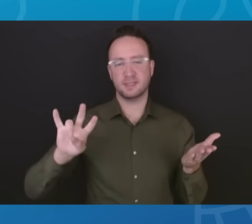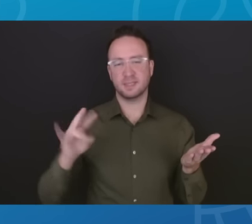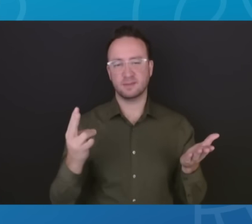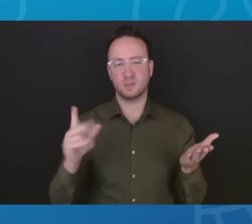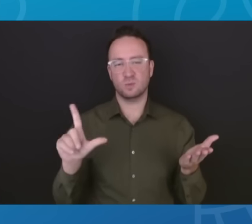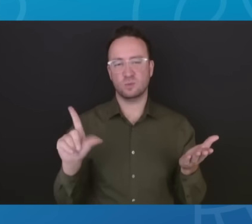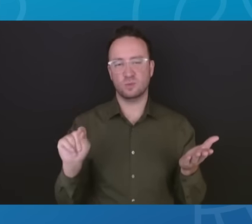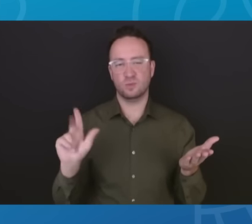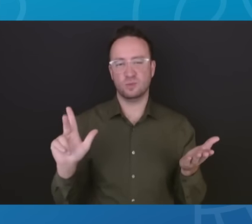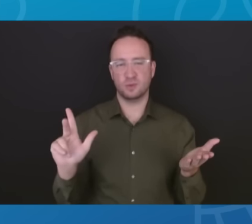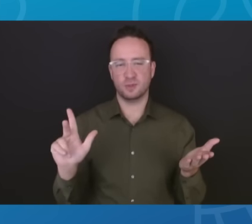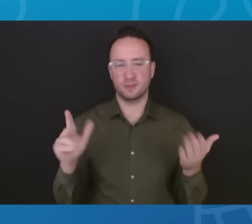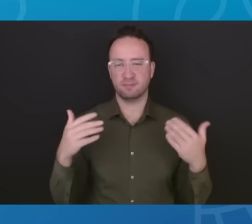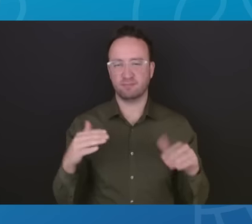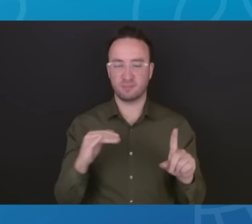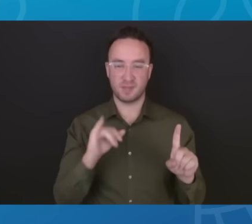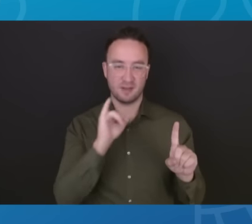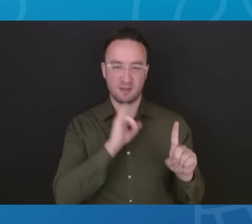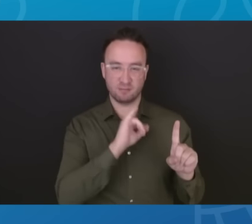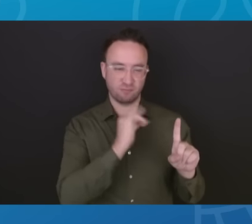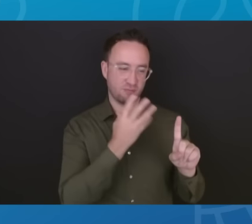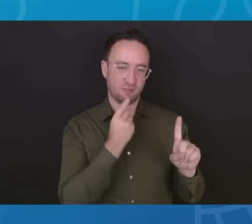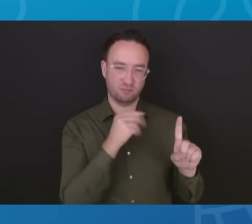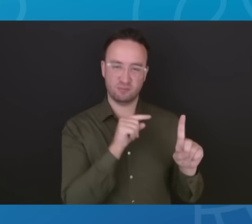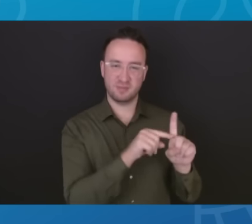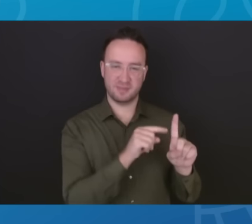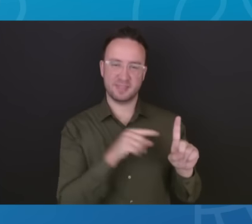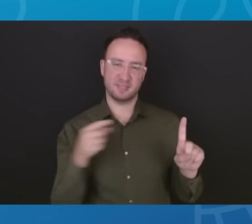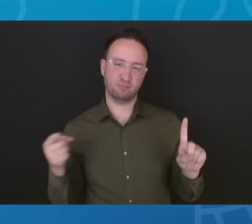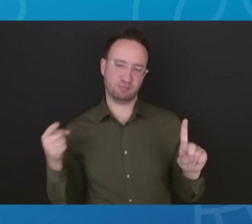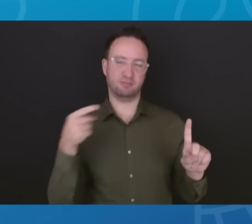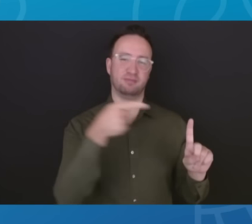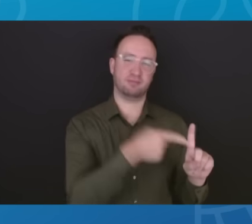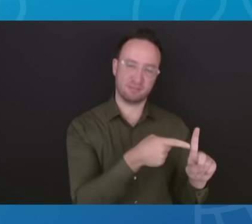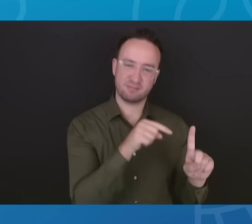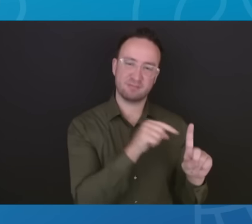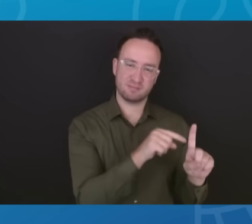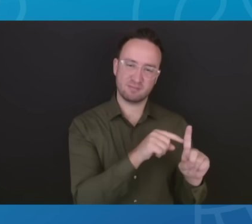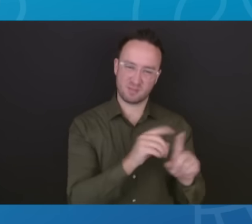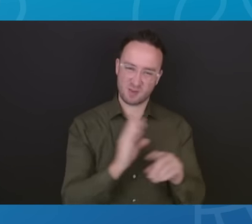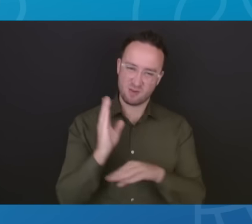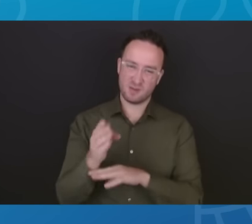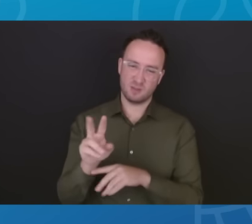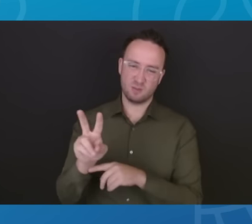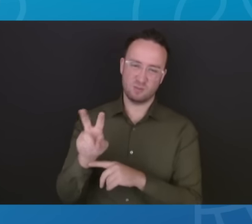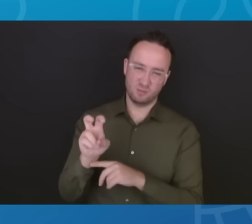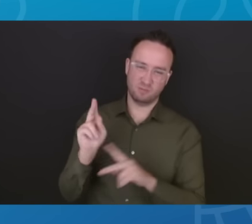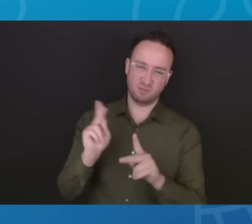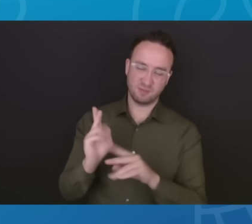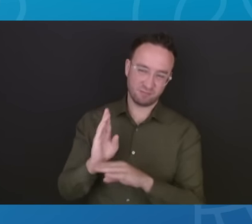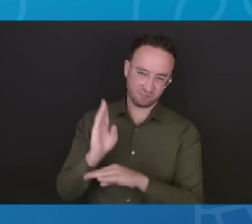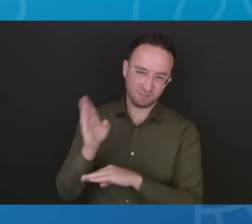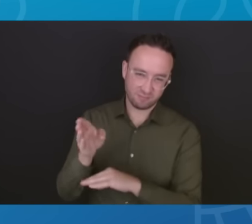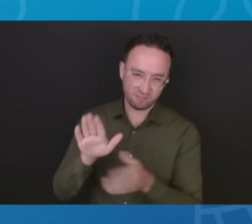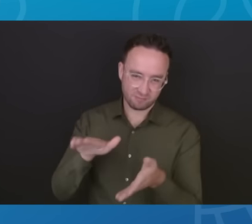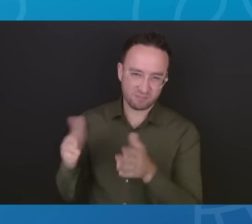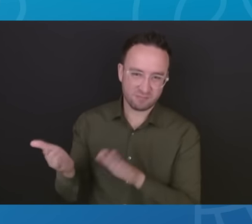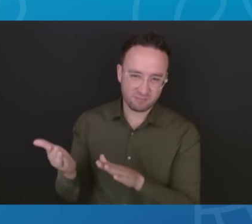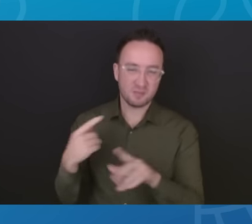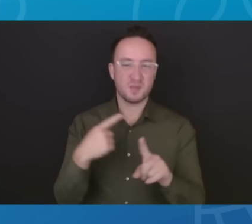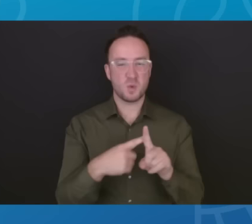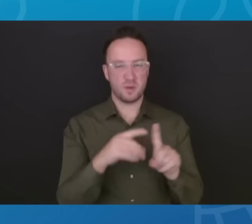where 1,200 men, women, and children, including 46 Americans and citizens of more than 30 countries, were slaughtered